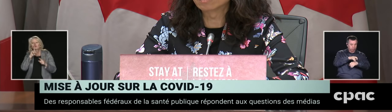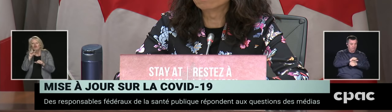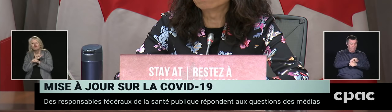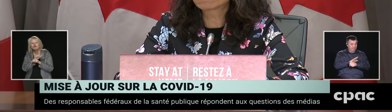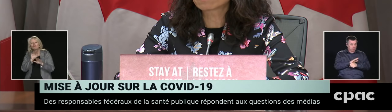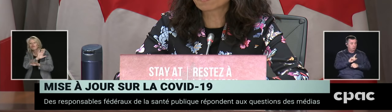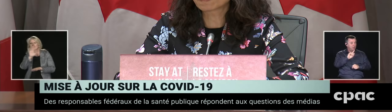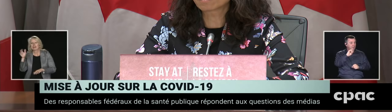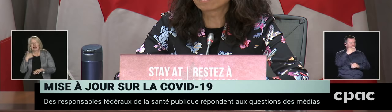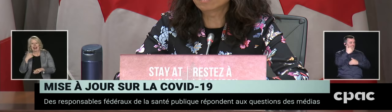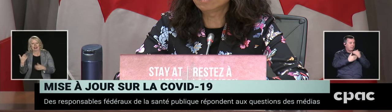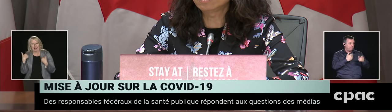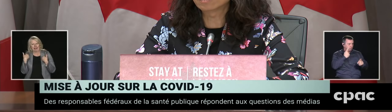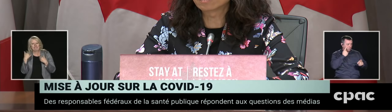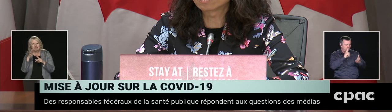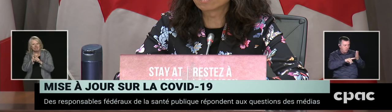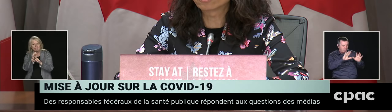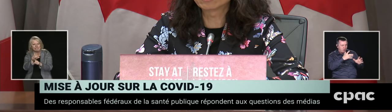the